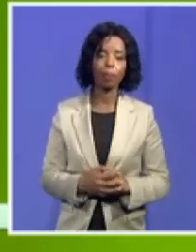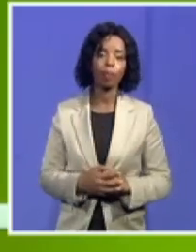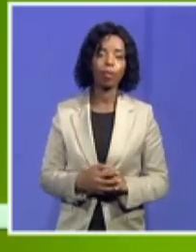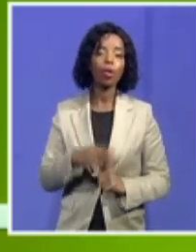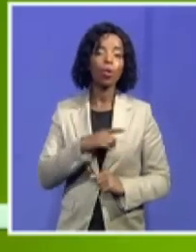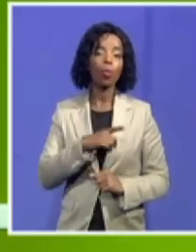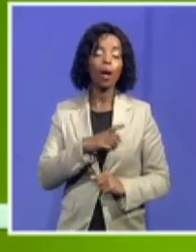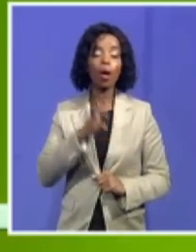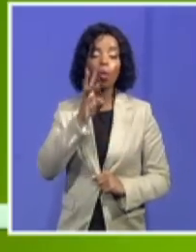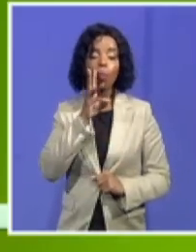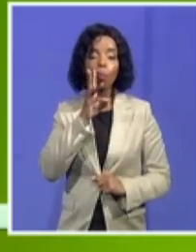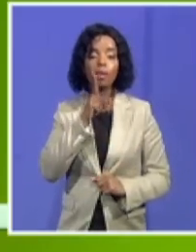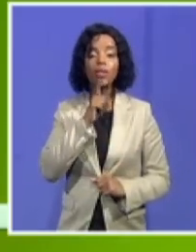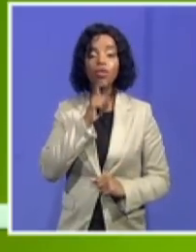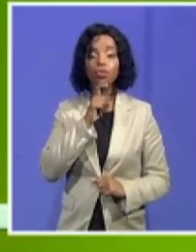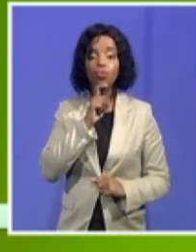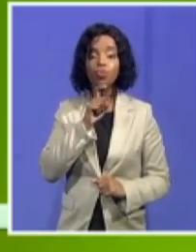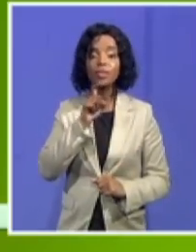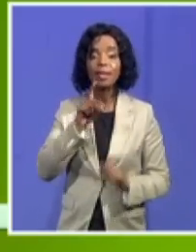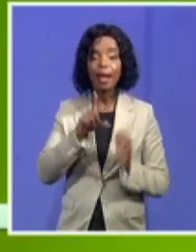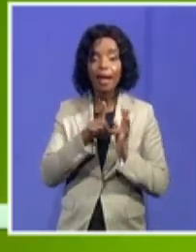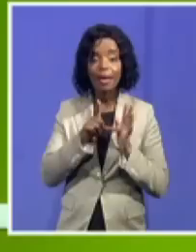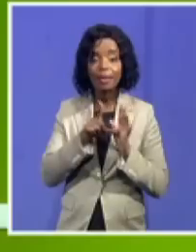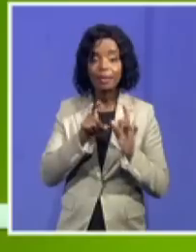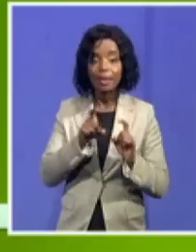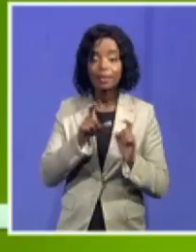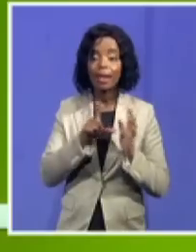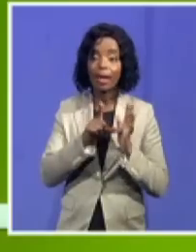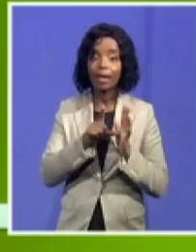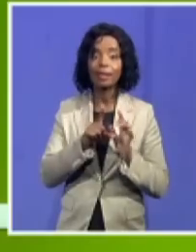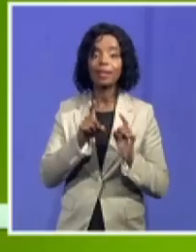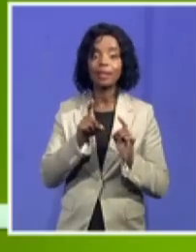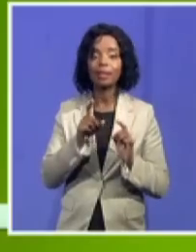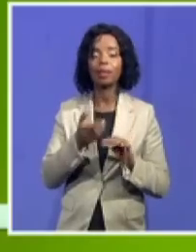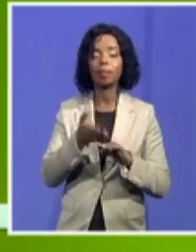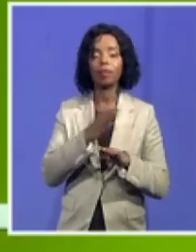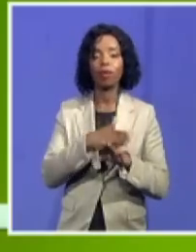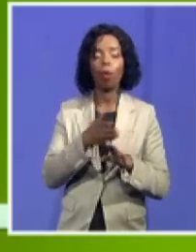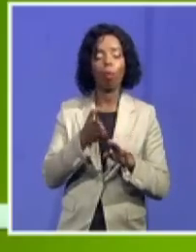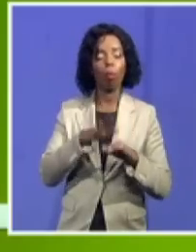use license to be approved, and we are bringing it down to 90 days.